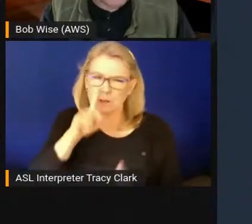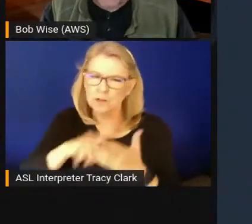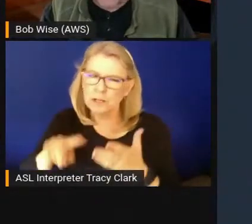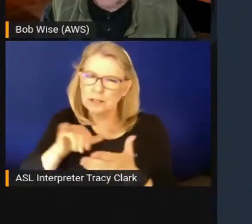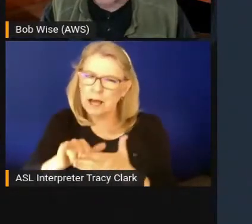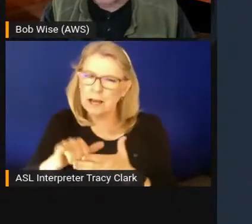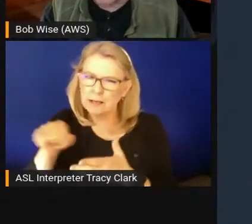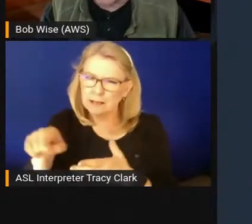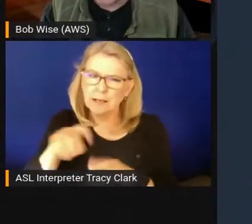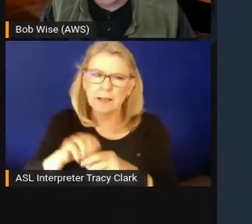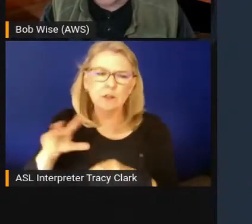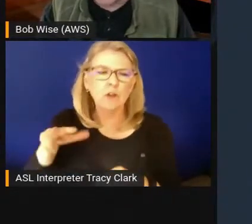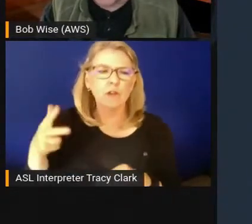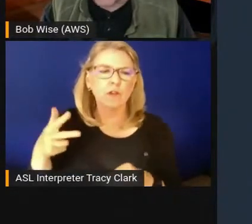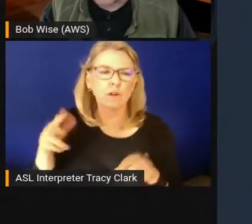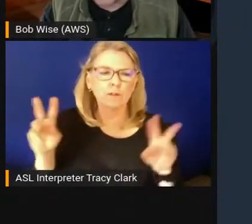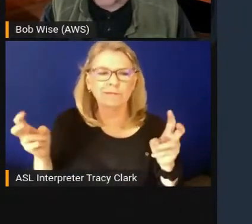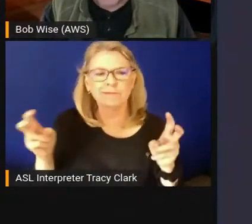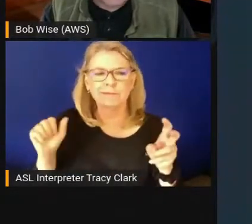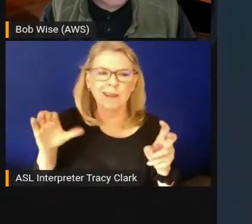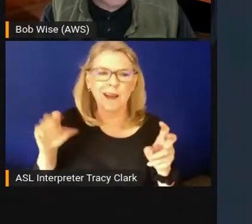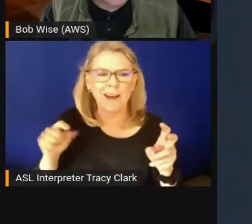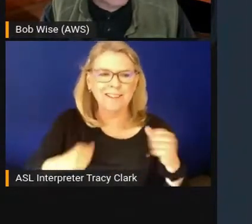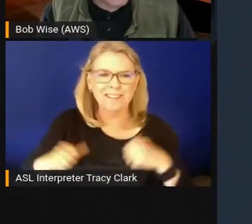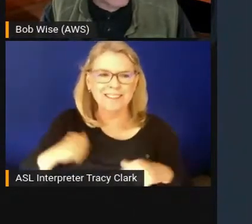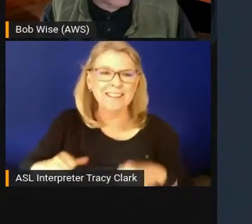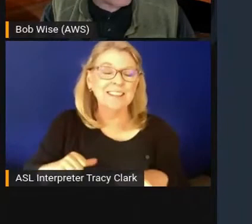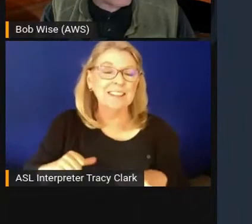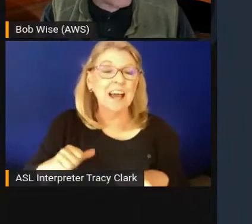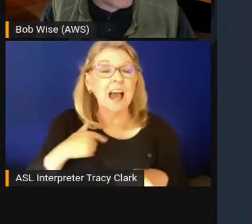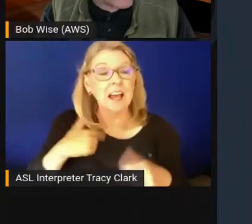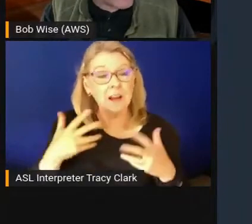Wanted to say thanks very much to the